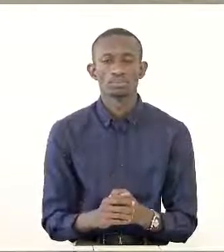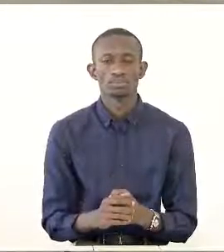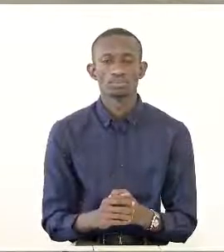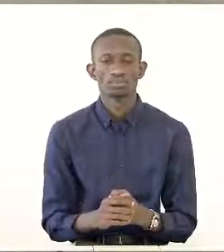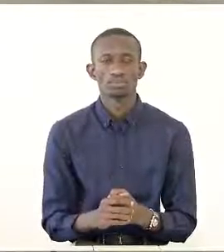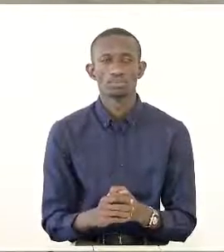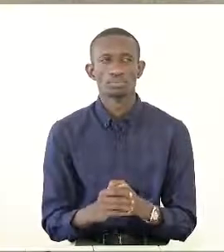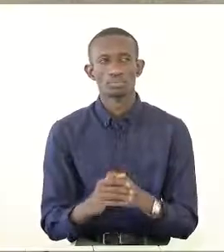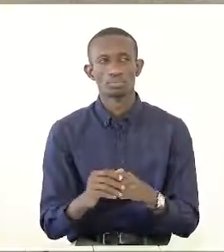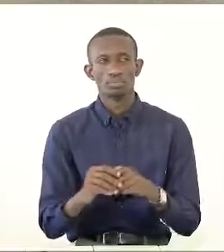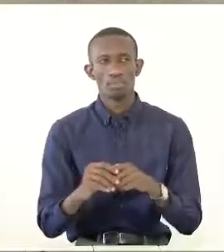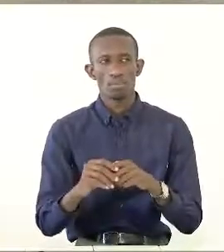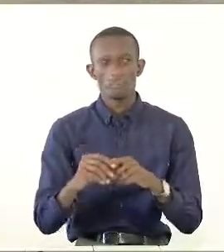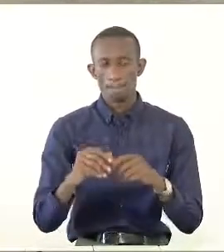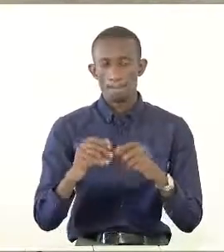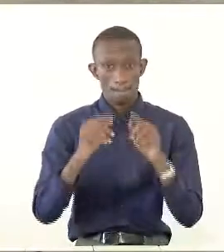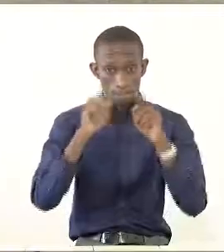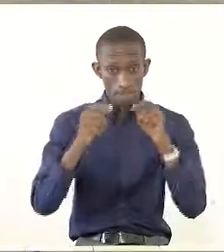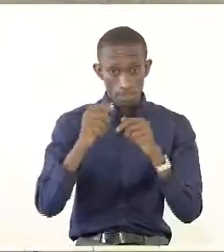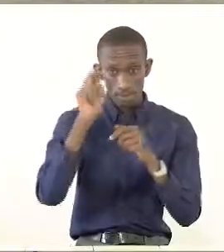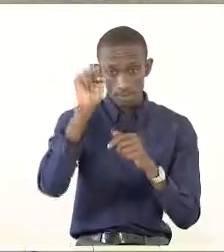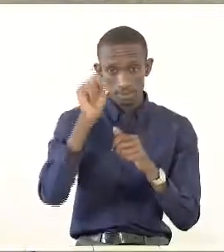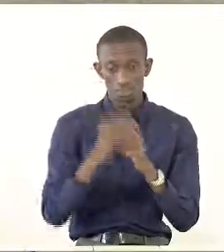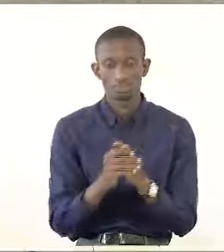power n times its derivative